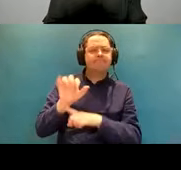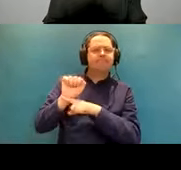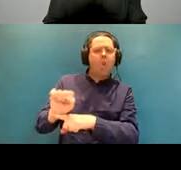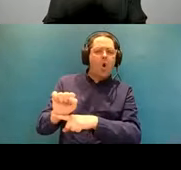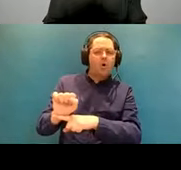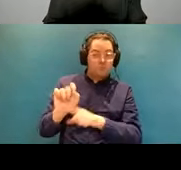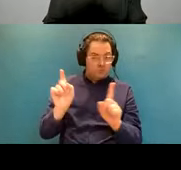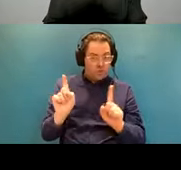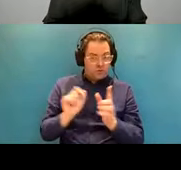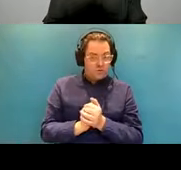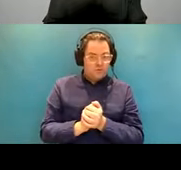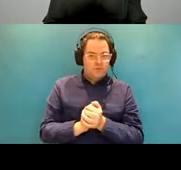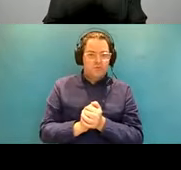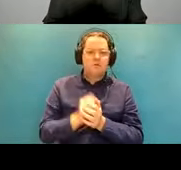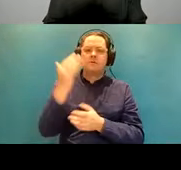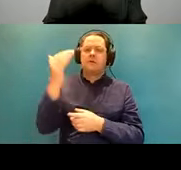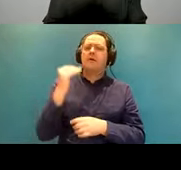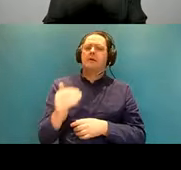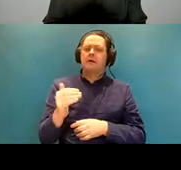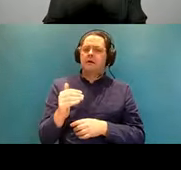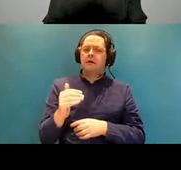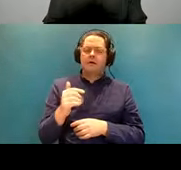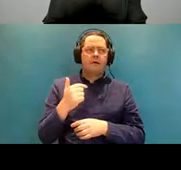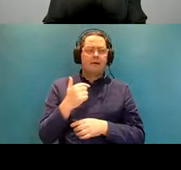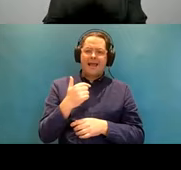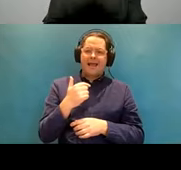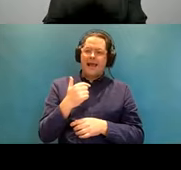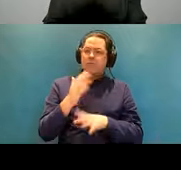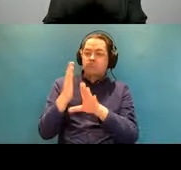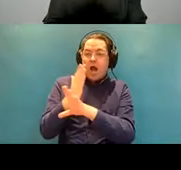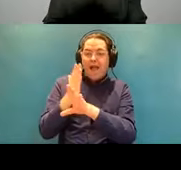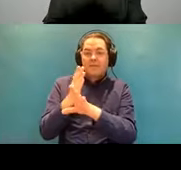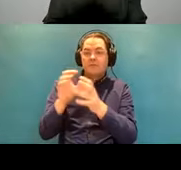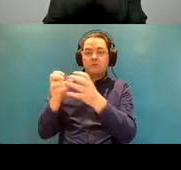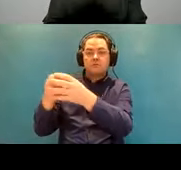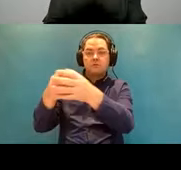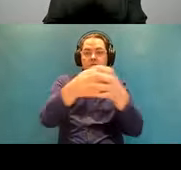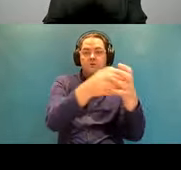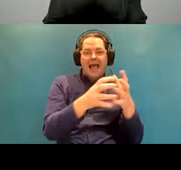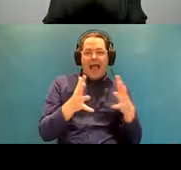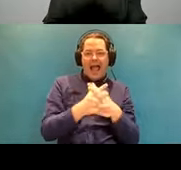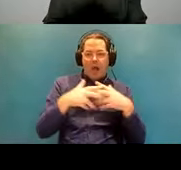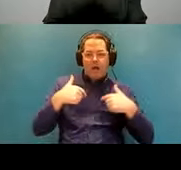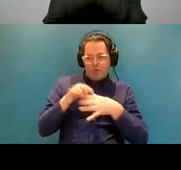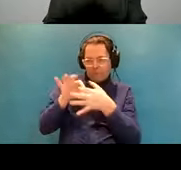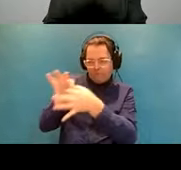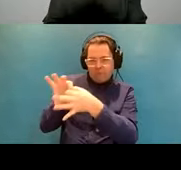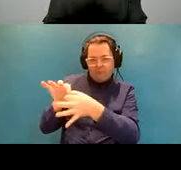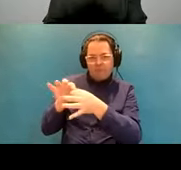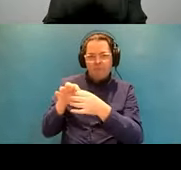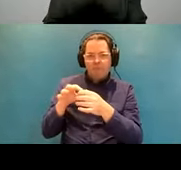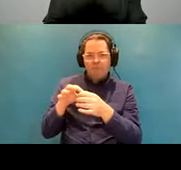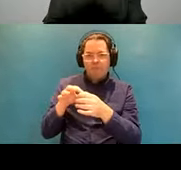I think this is a key issue for us. How do we work with increasingly private, individualized speech communities? Discovering